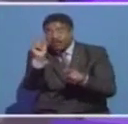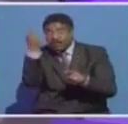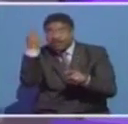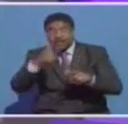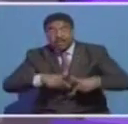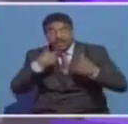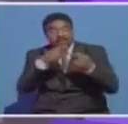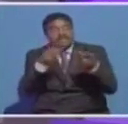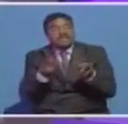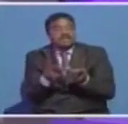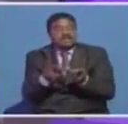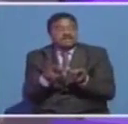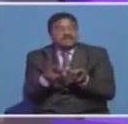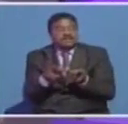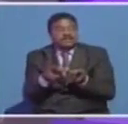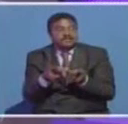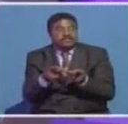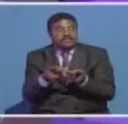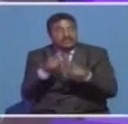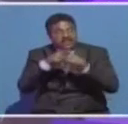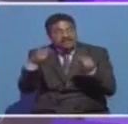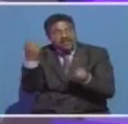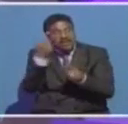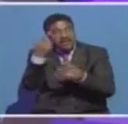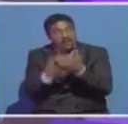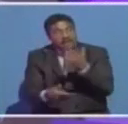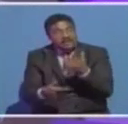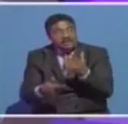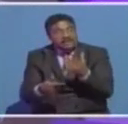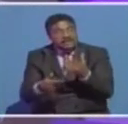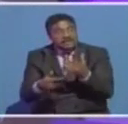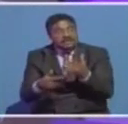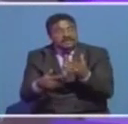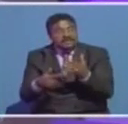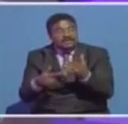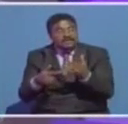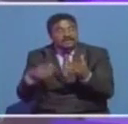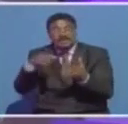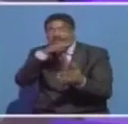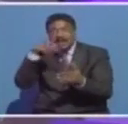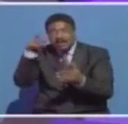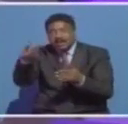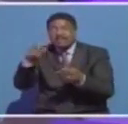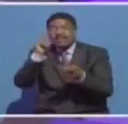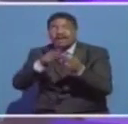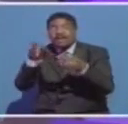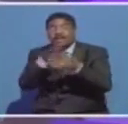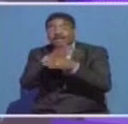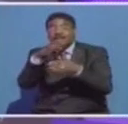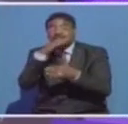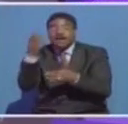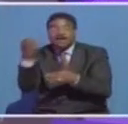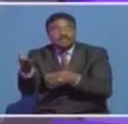in agriculture activities. The only difference is that in the farm blocks, people are commercially viable. They're looking at